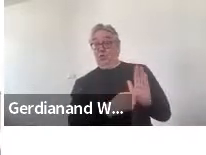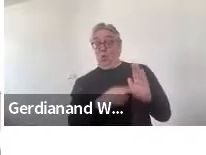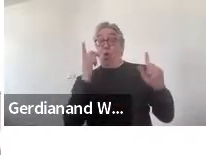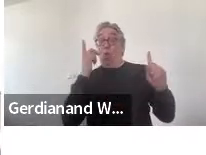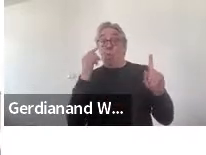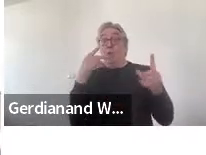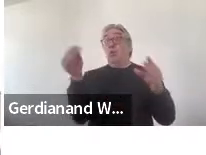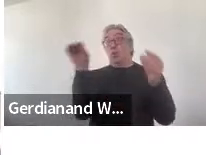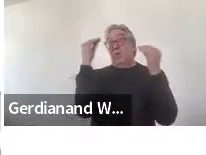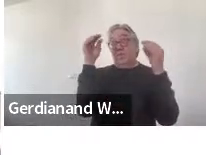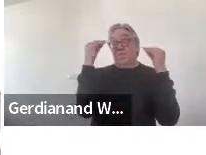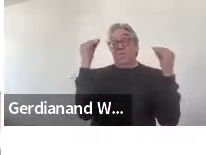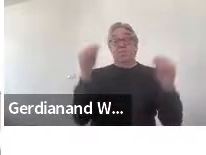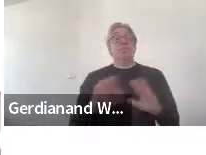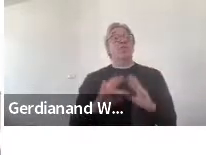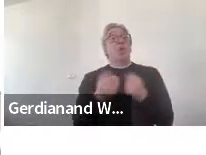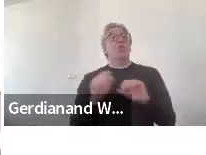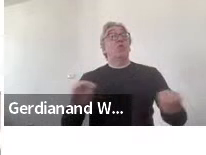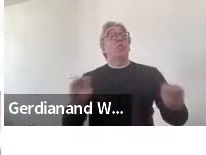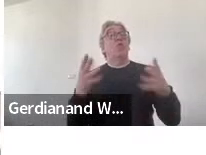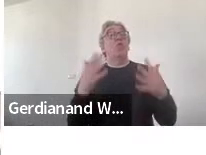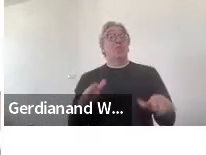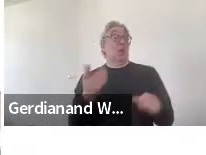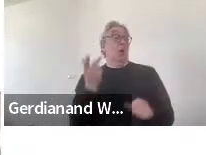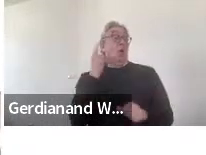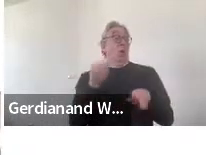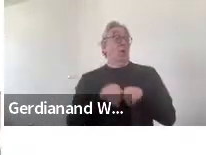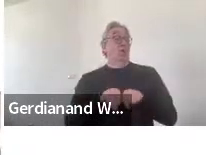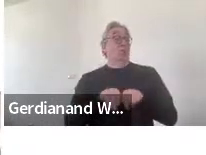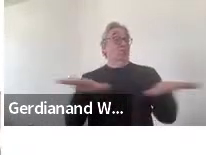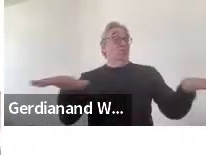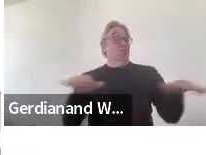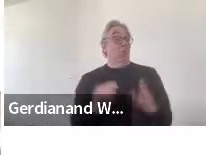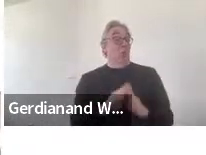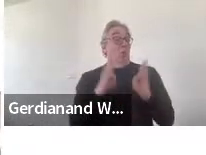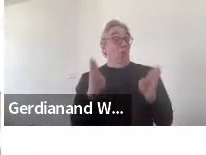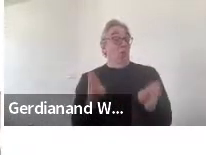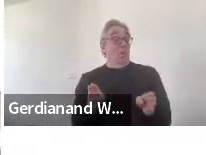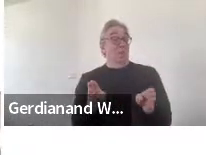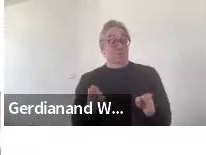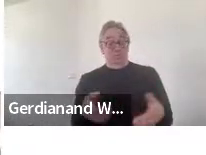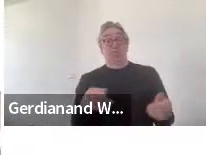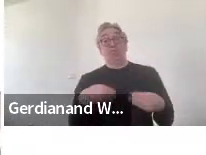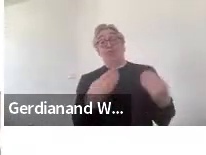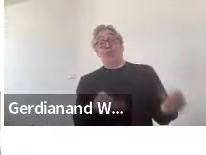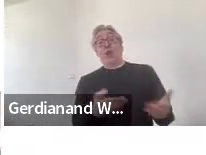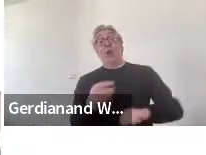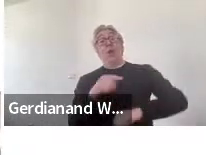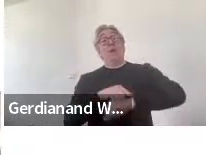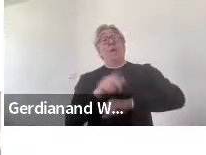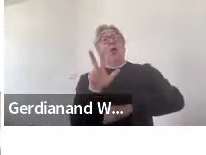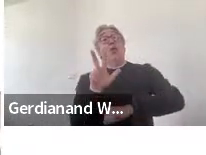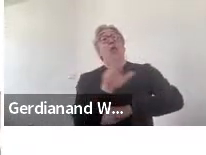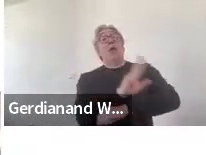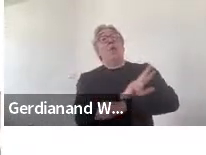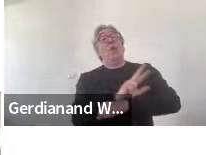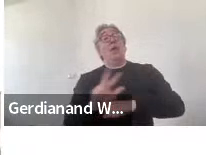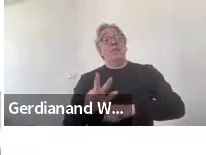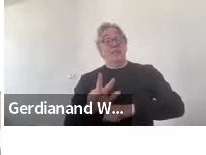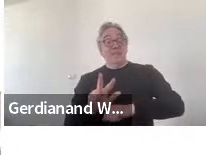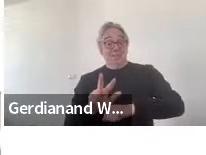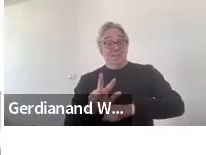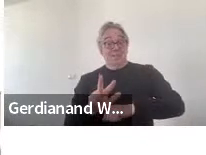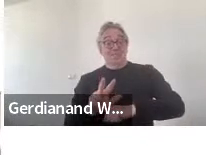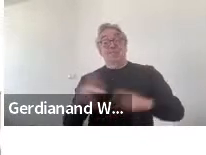the workshop, the women went back to their homes and were given 3 weeks to document their experiences via